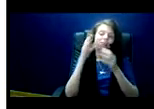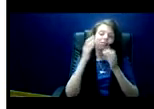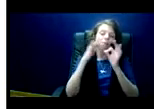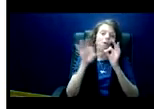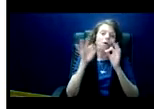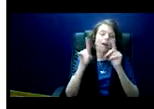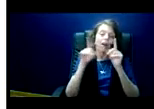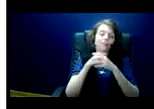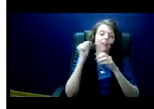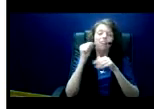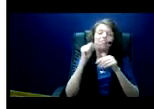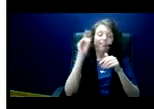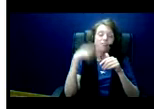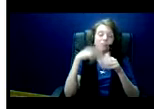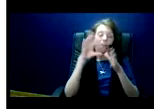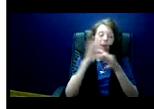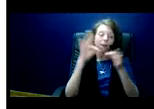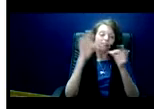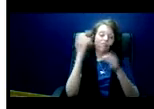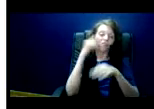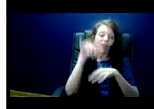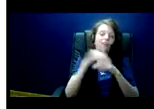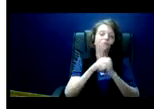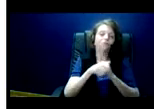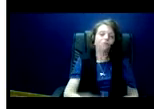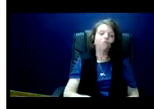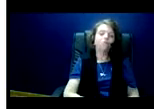was a way to really get the message across.